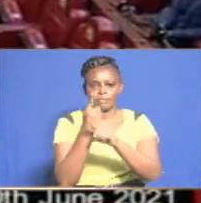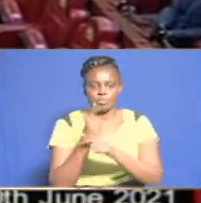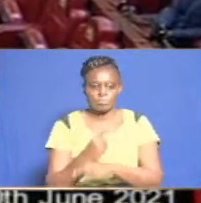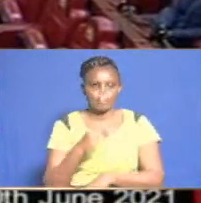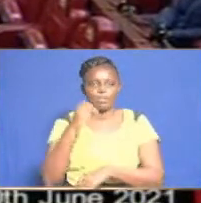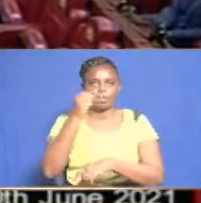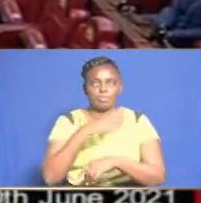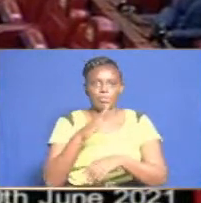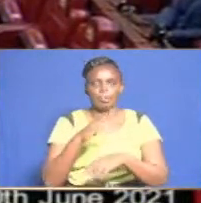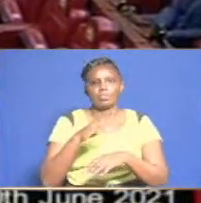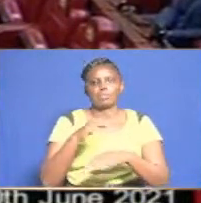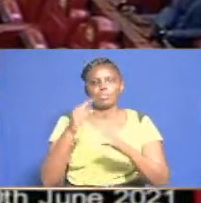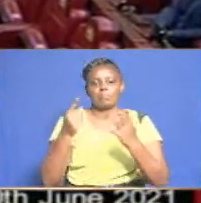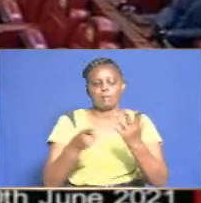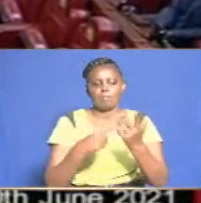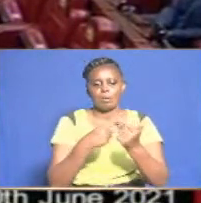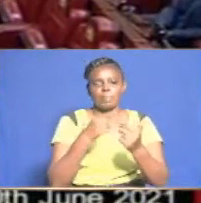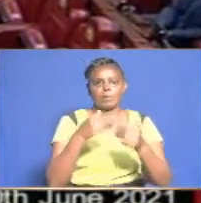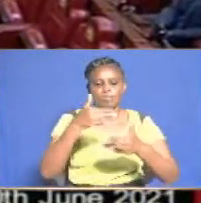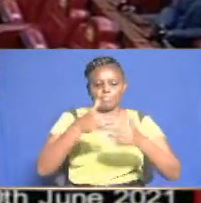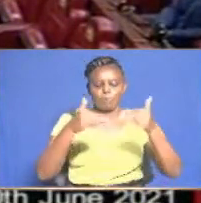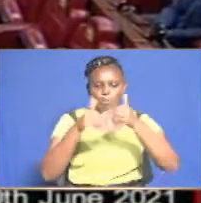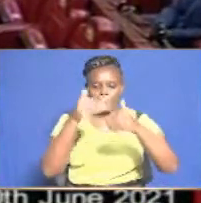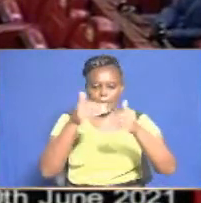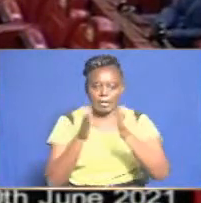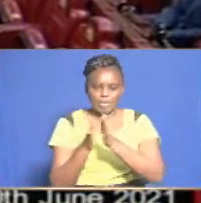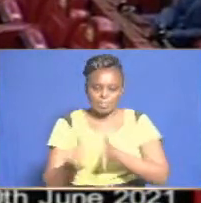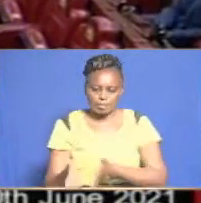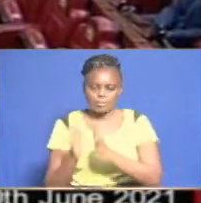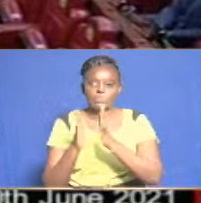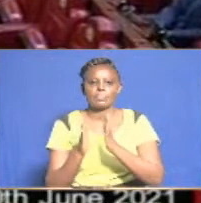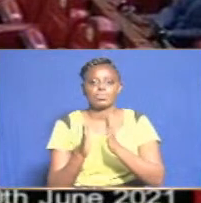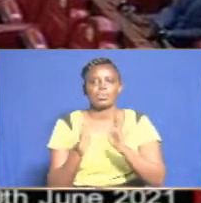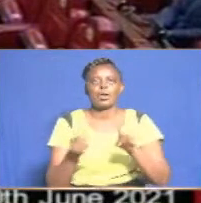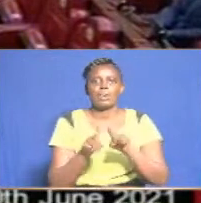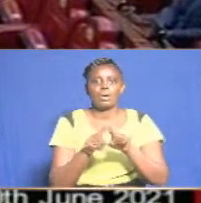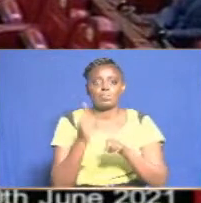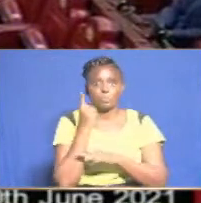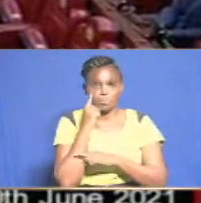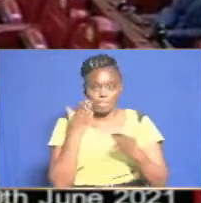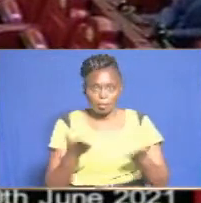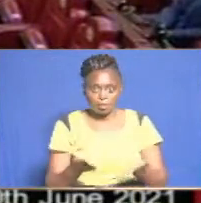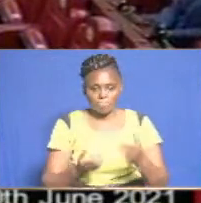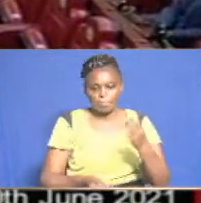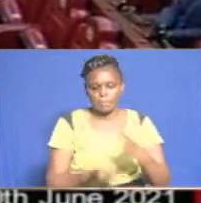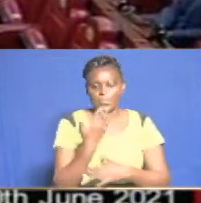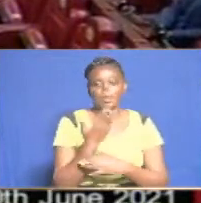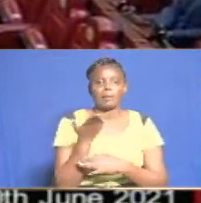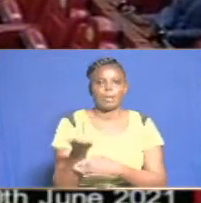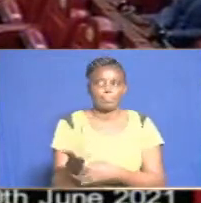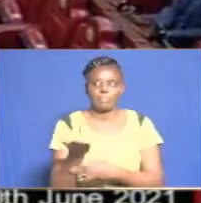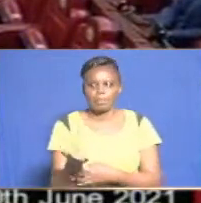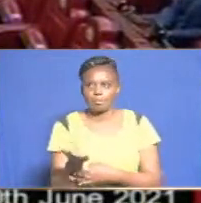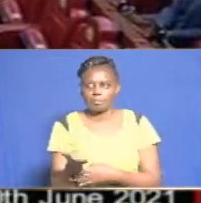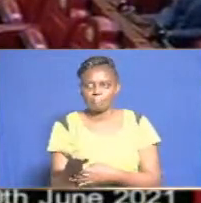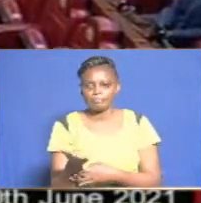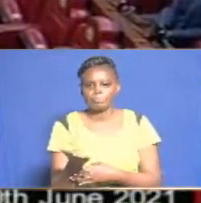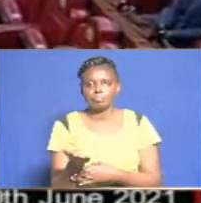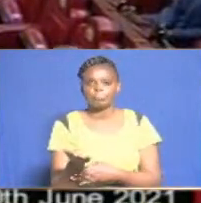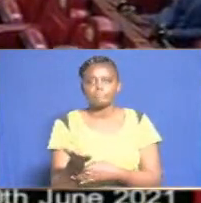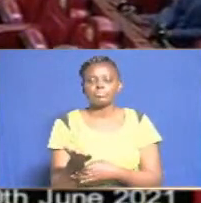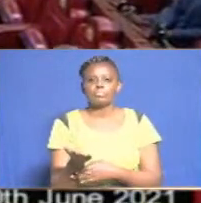numbering of buildings and streets. As you can see on your screen, the setup right there